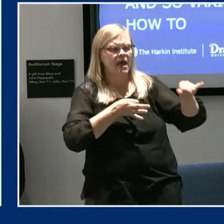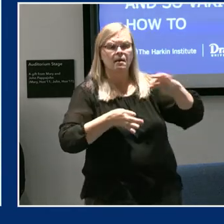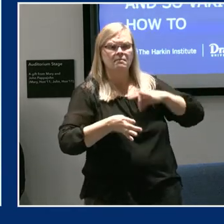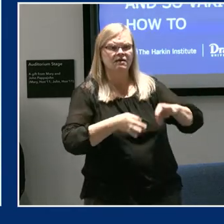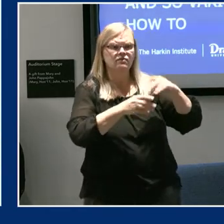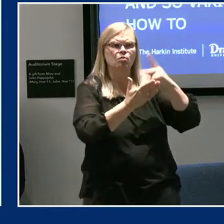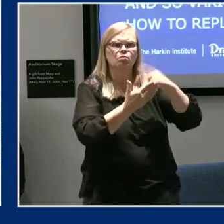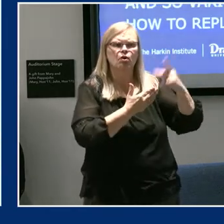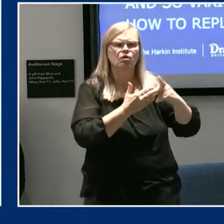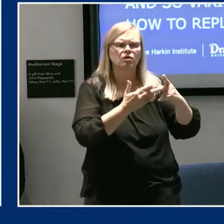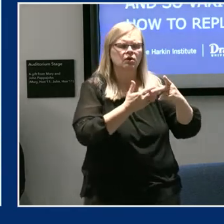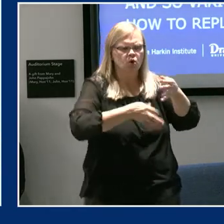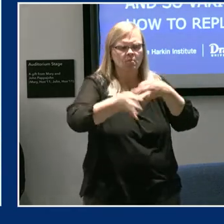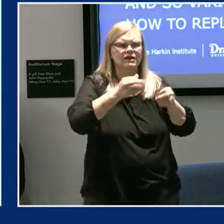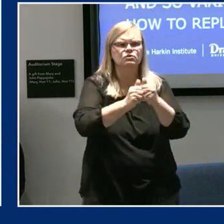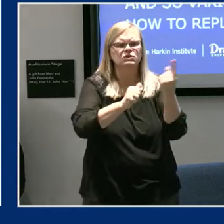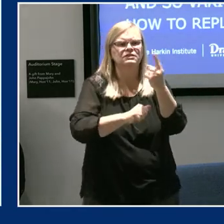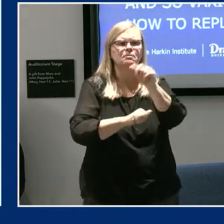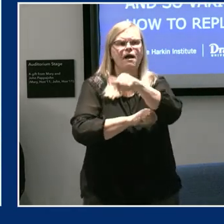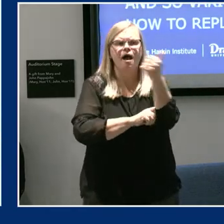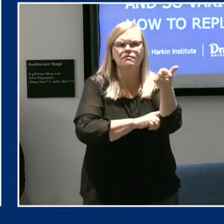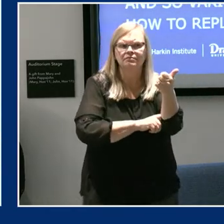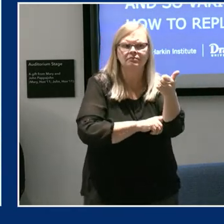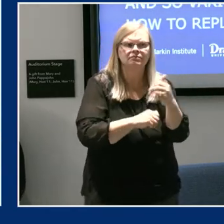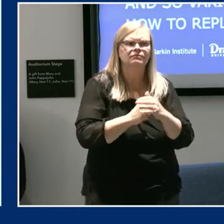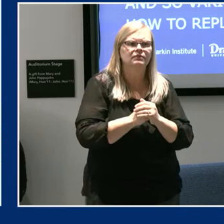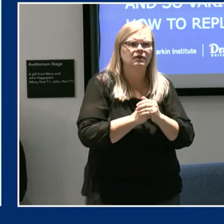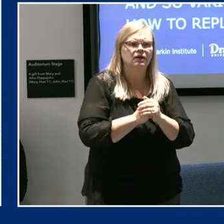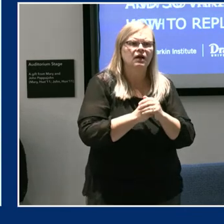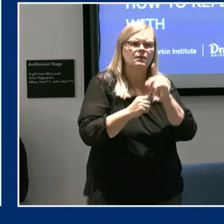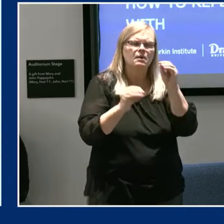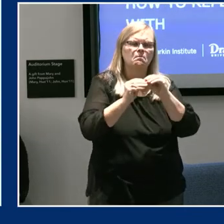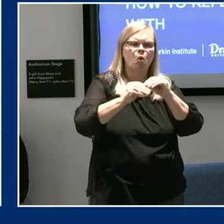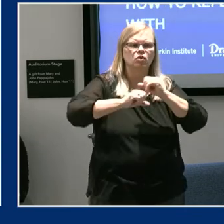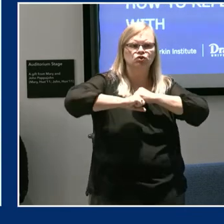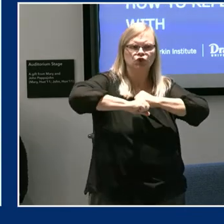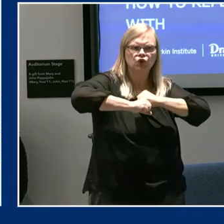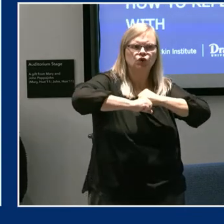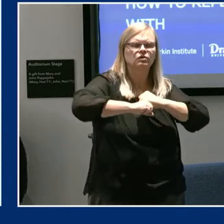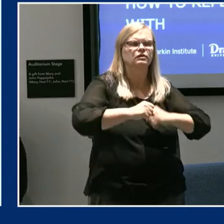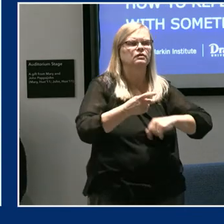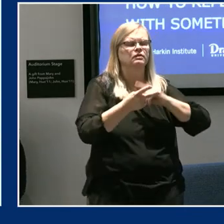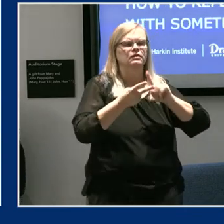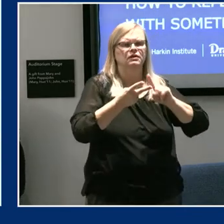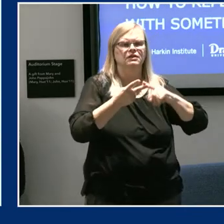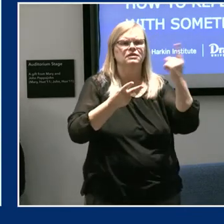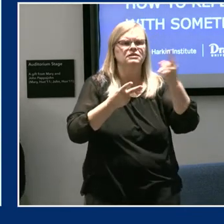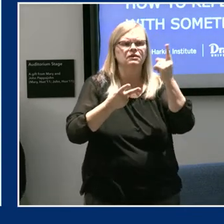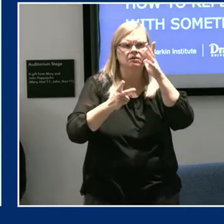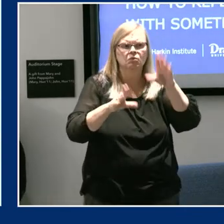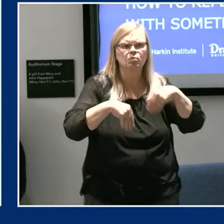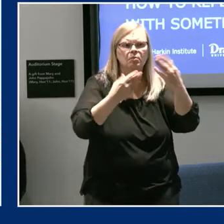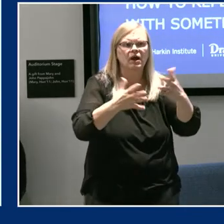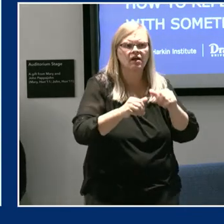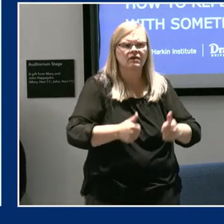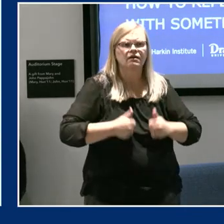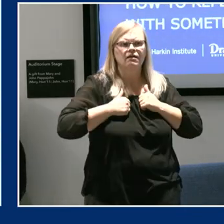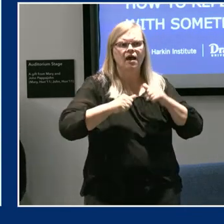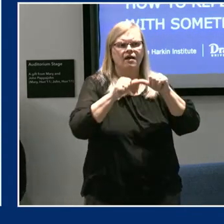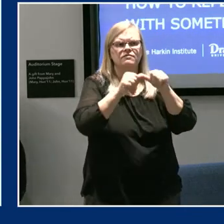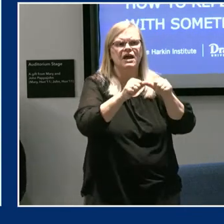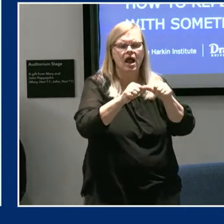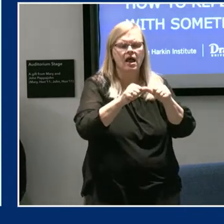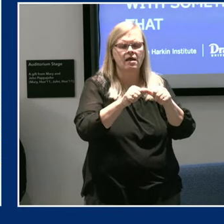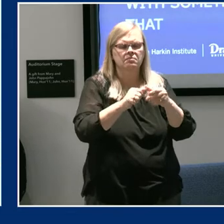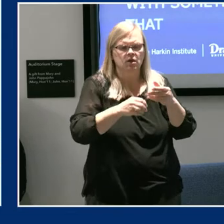with something else that is secure, something that will provide for a lifetime stream of